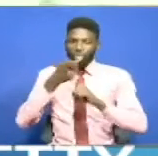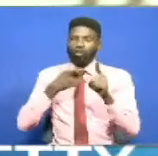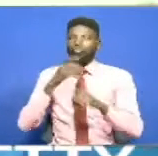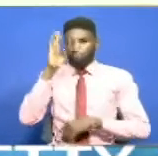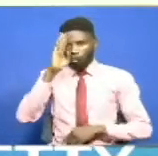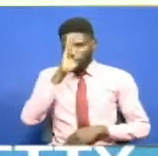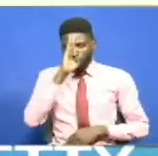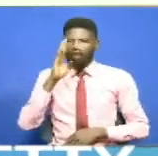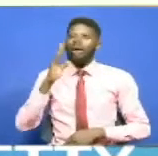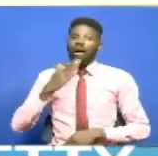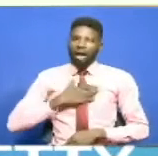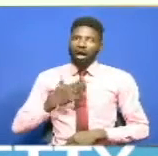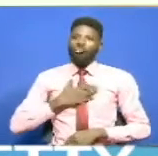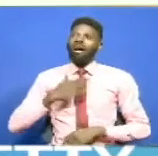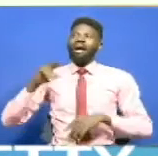na sisi jamii ya Mulembe,